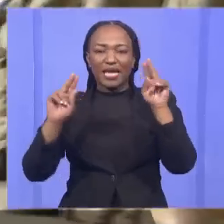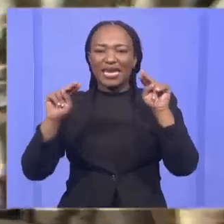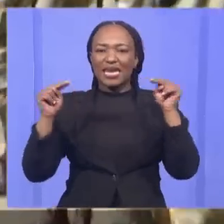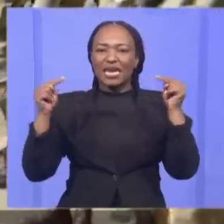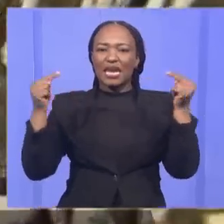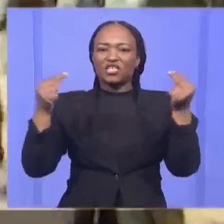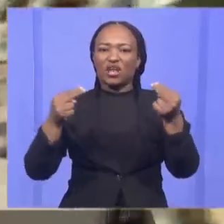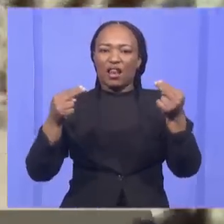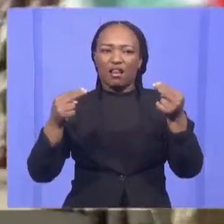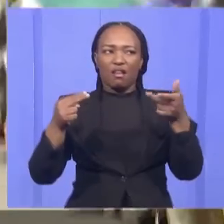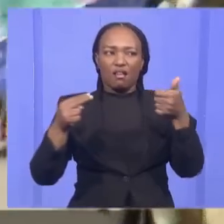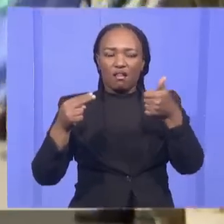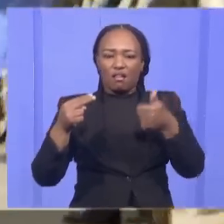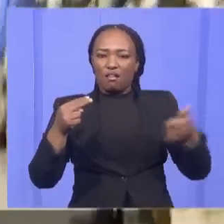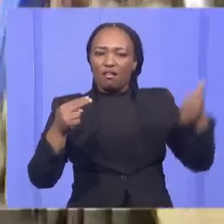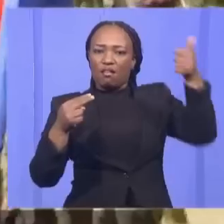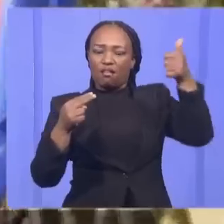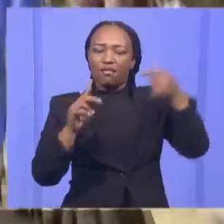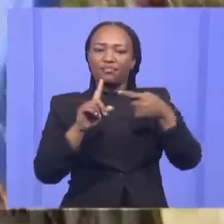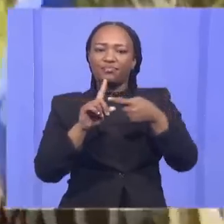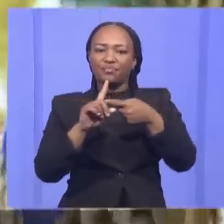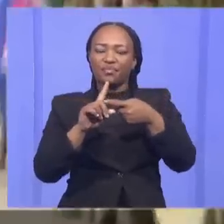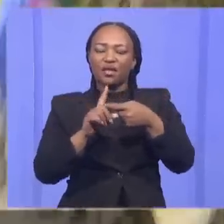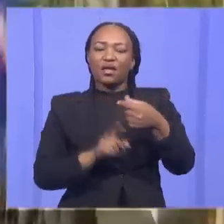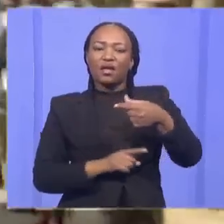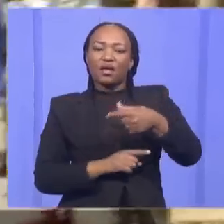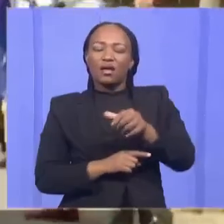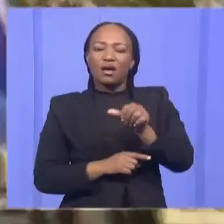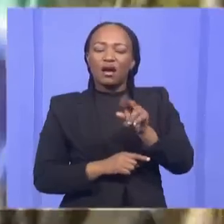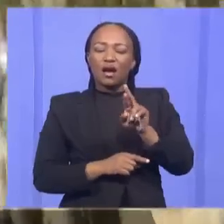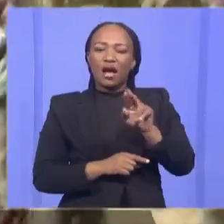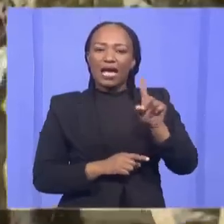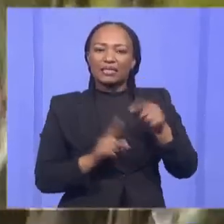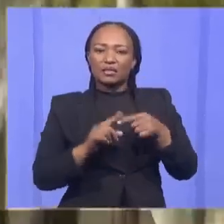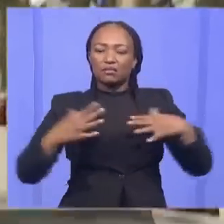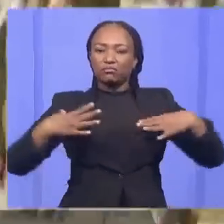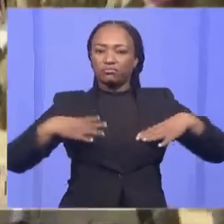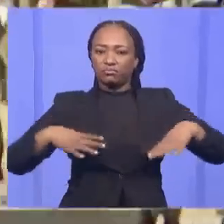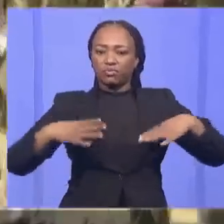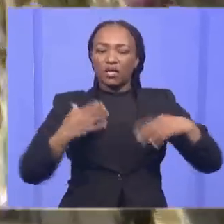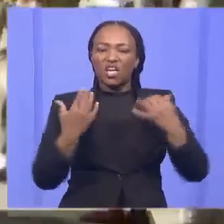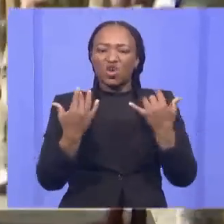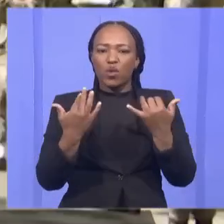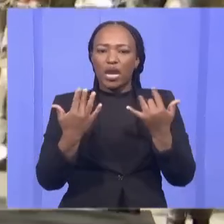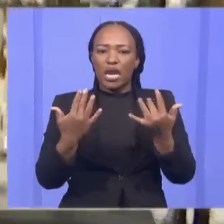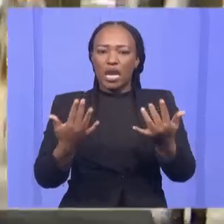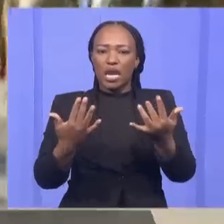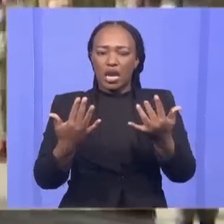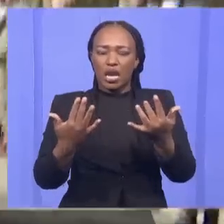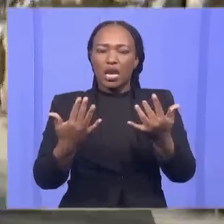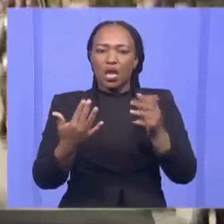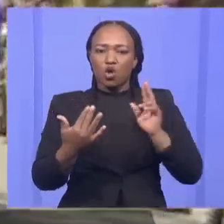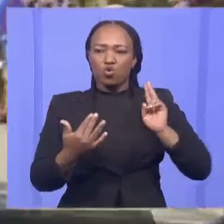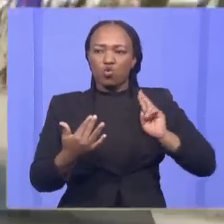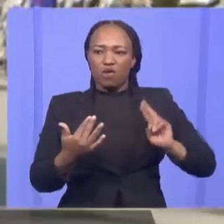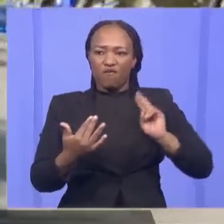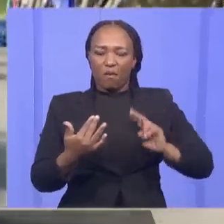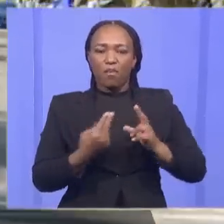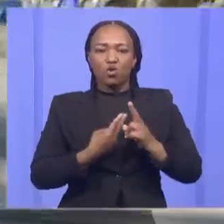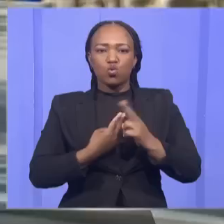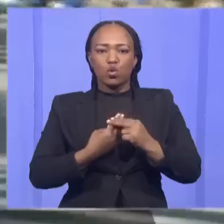is marching now to take position. They are wearing the green uniform, which is normally that unit it used to